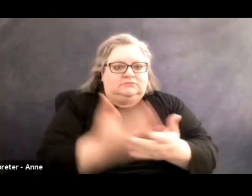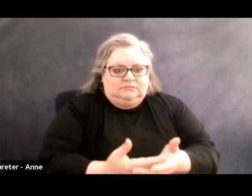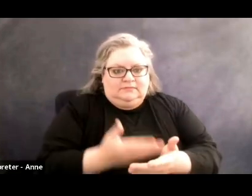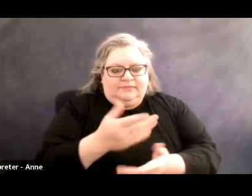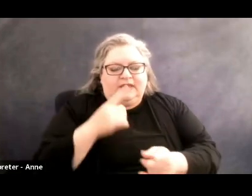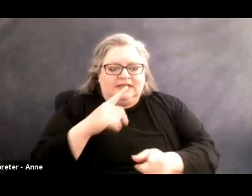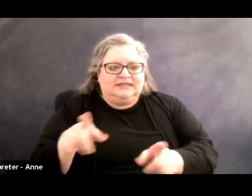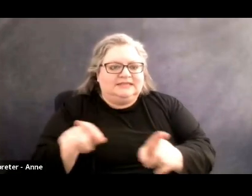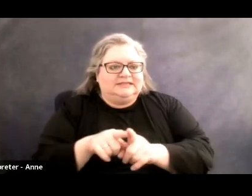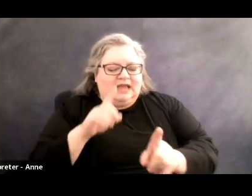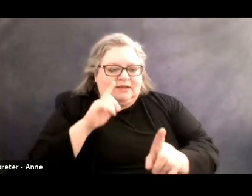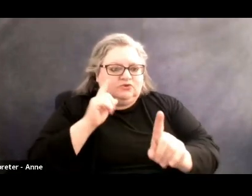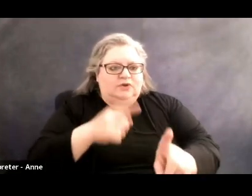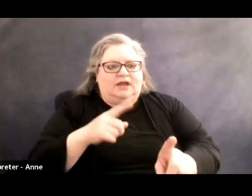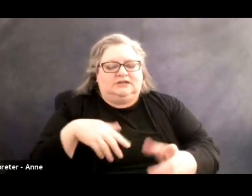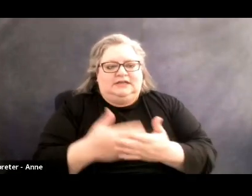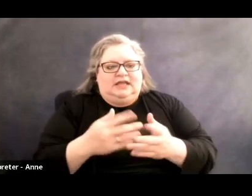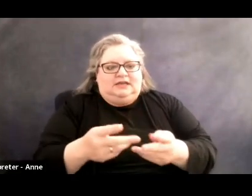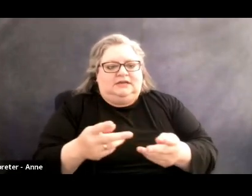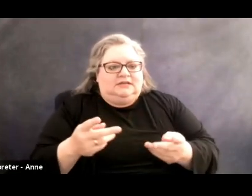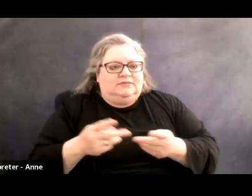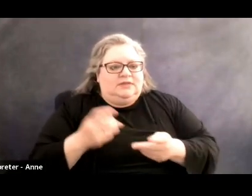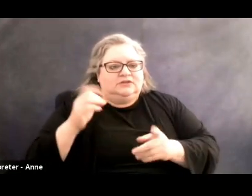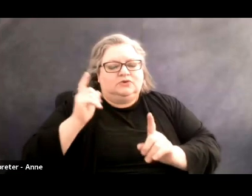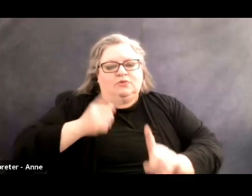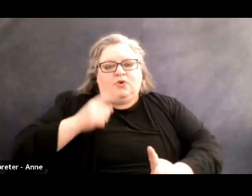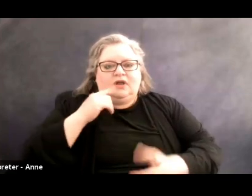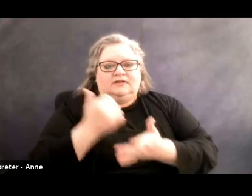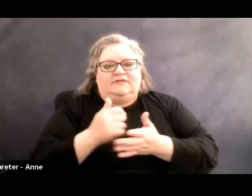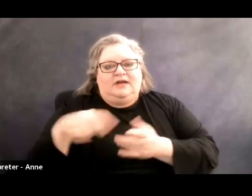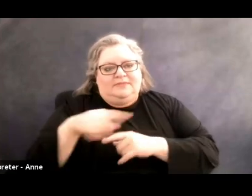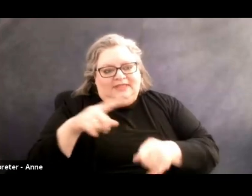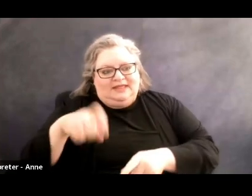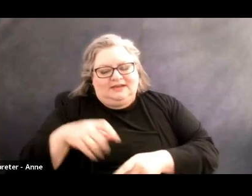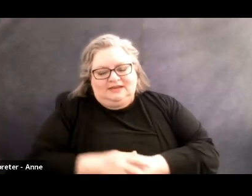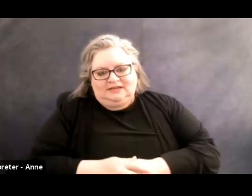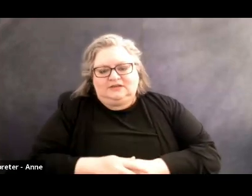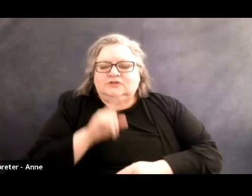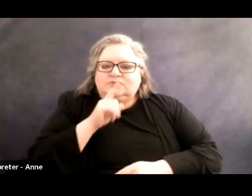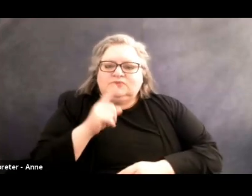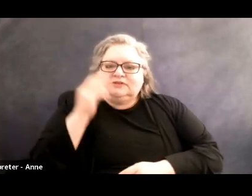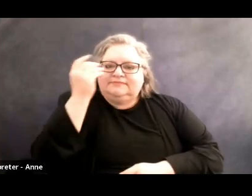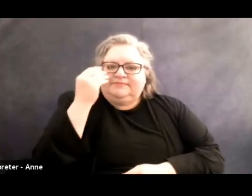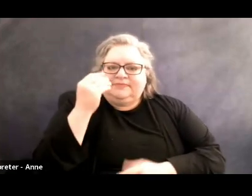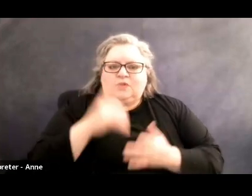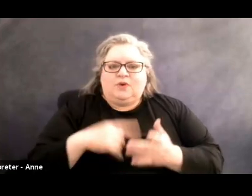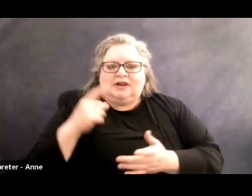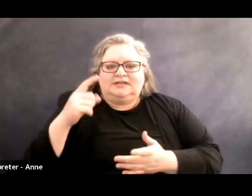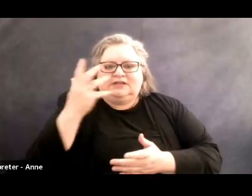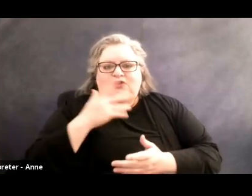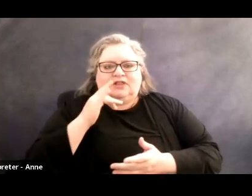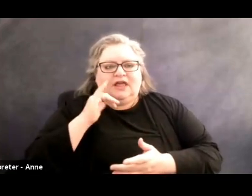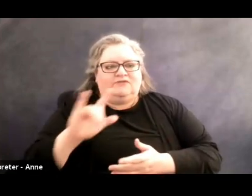same direction in order to get to the place or the point of help that they need. And so really think about what that looks like for your